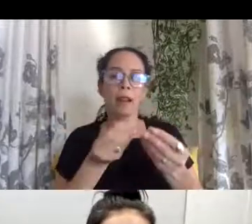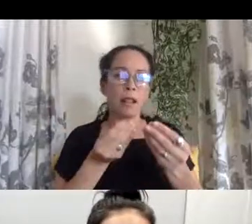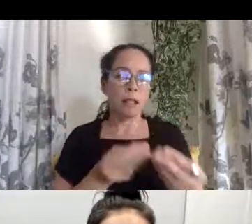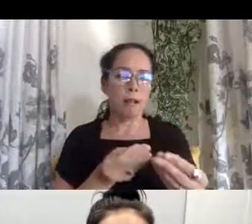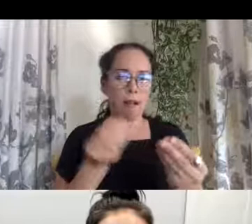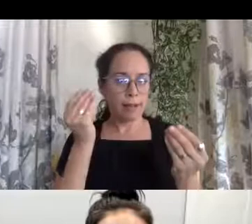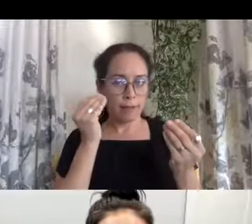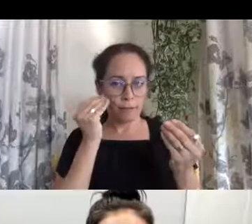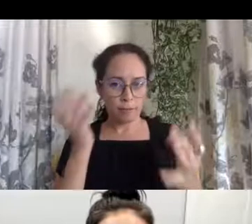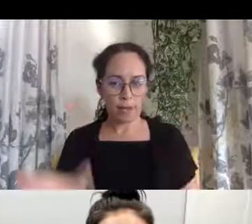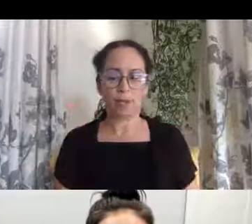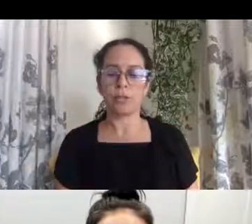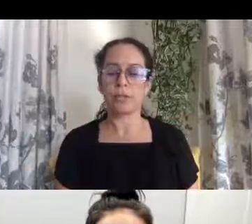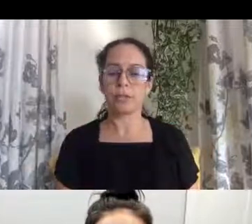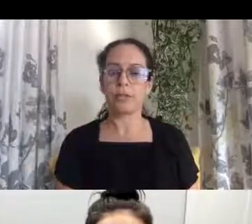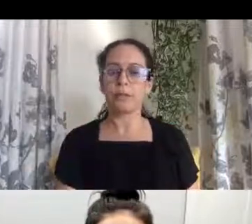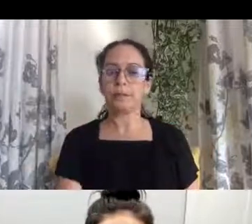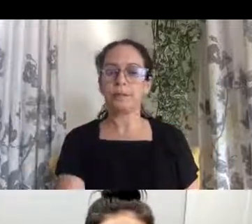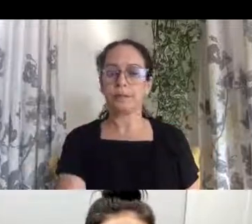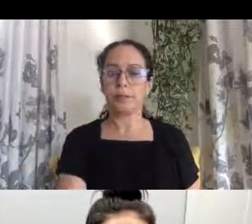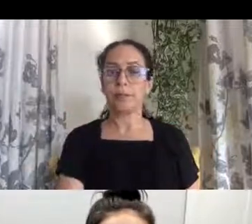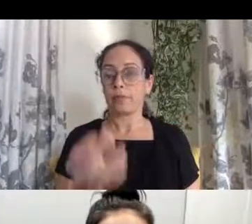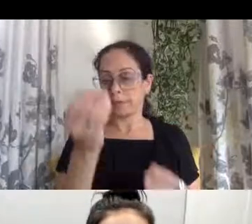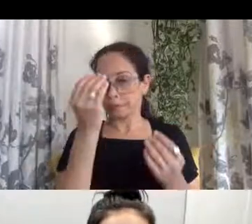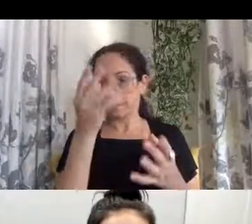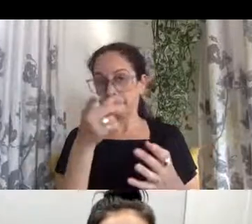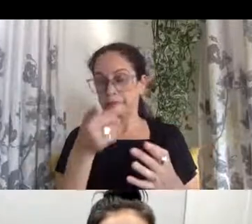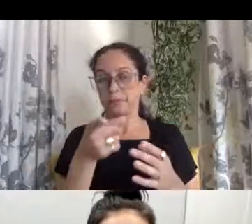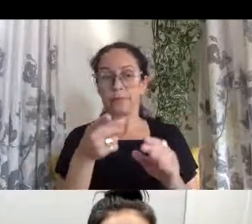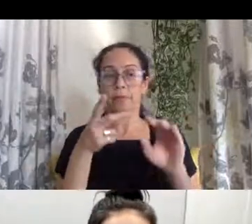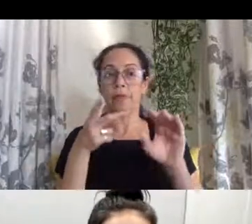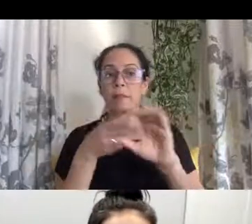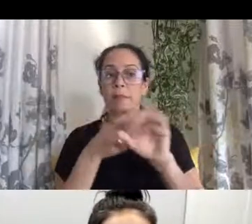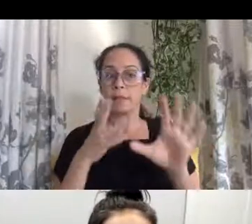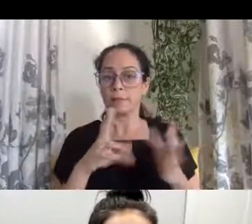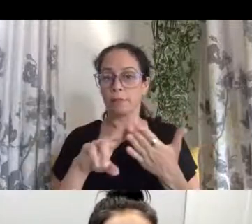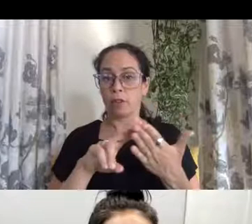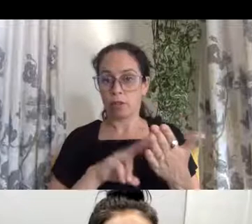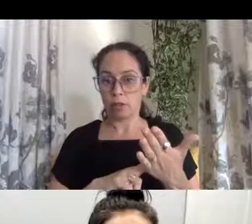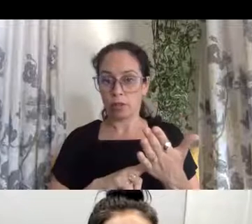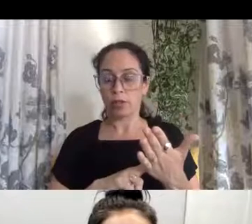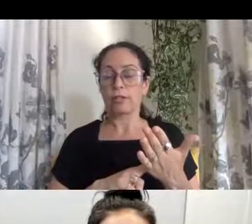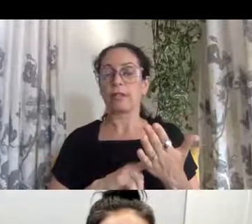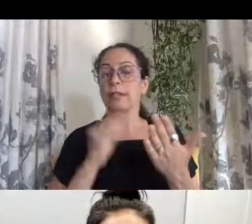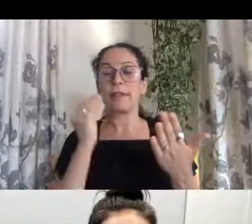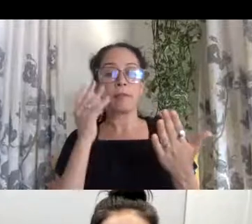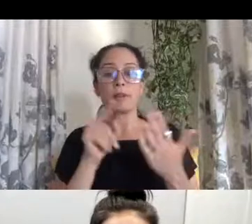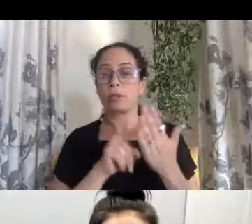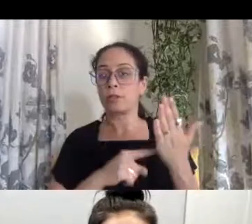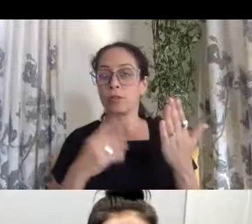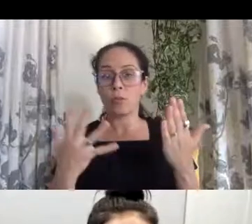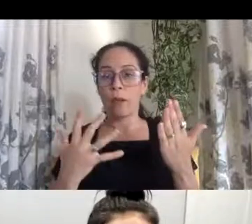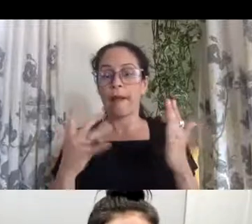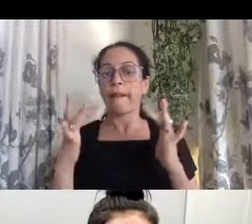you know, the participant registration that includes information that, such as